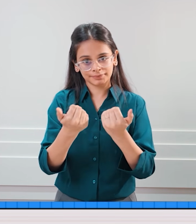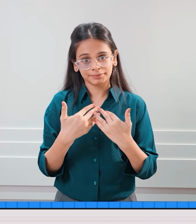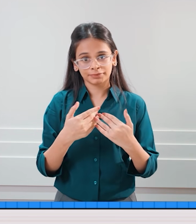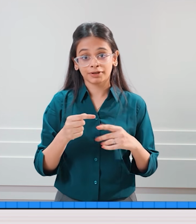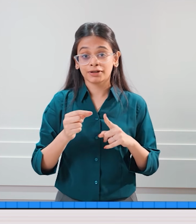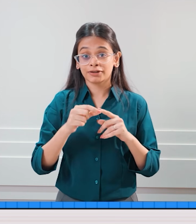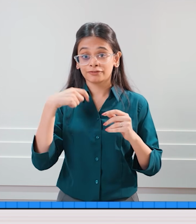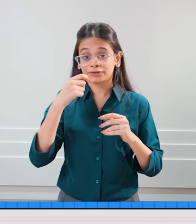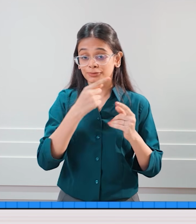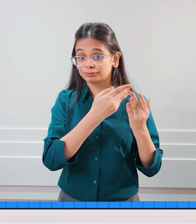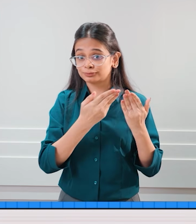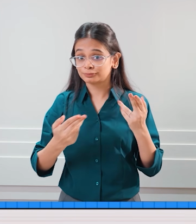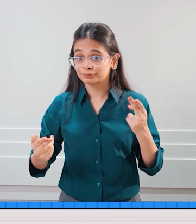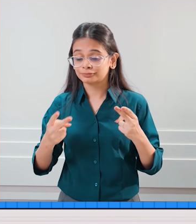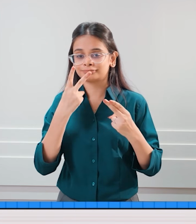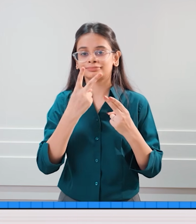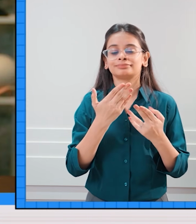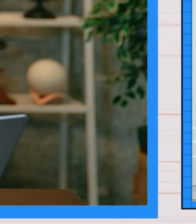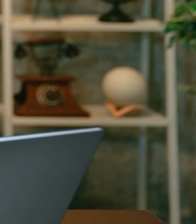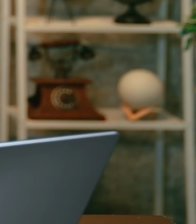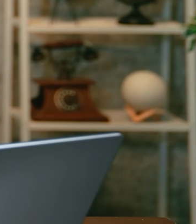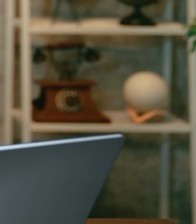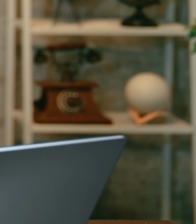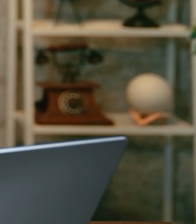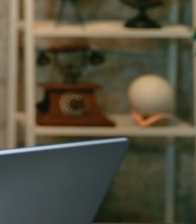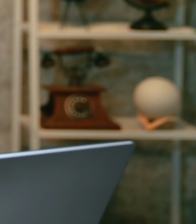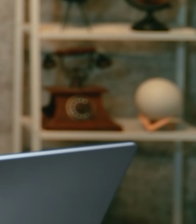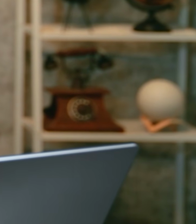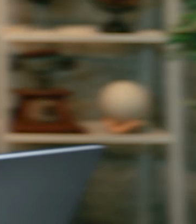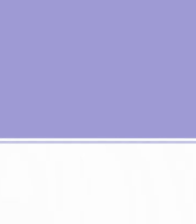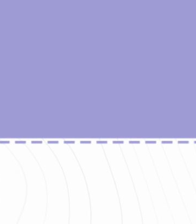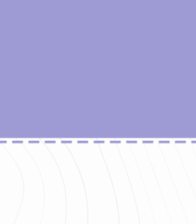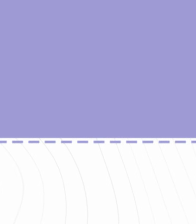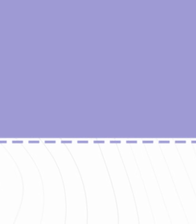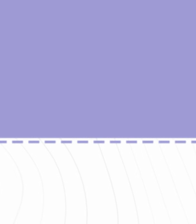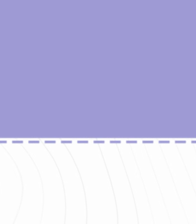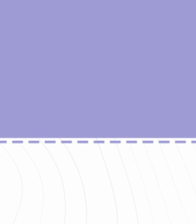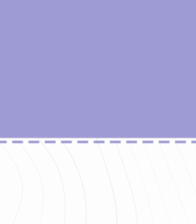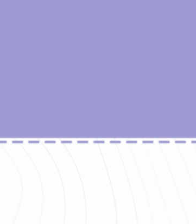finance series, and let us know if you want us to discuss any other topics under personal finance.